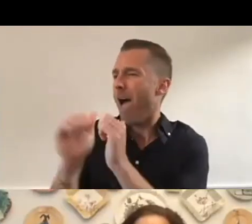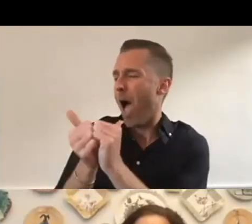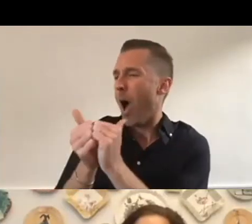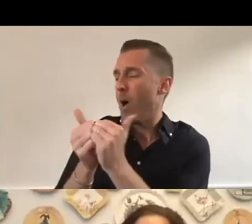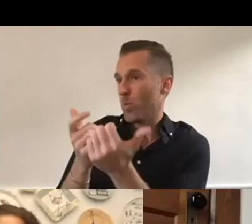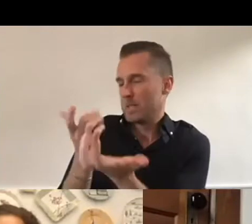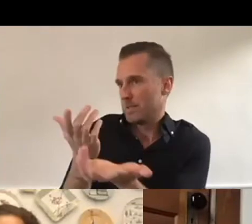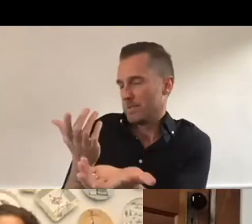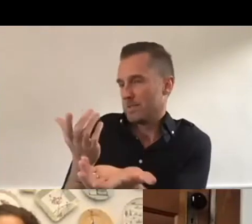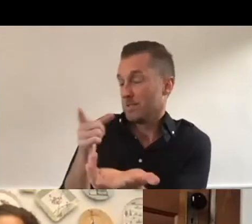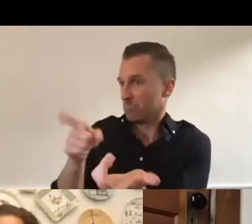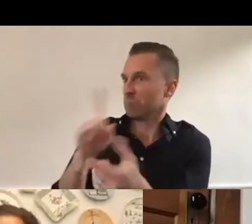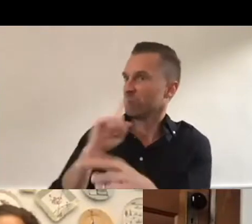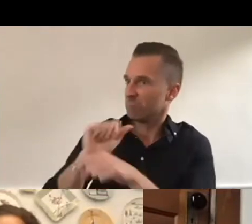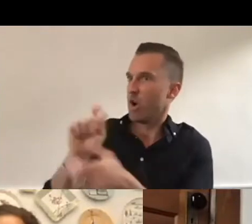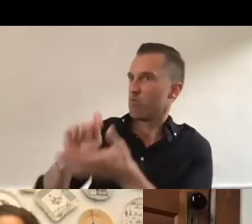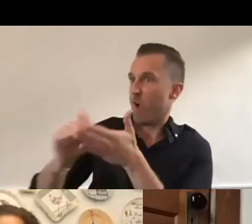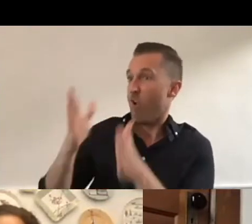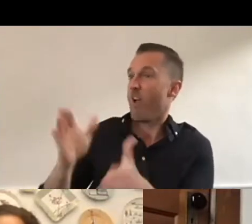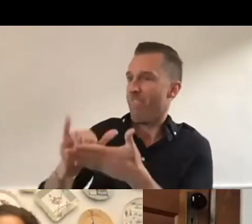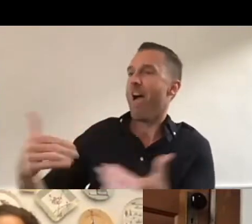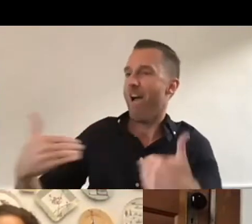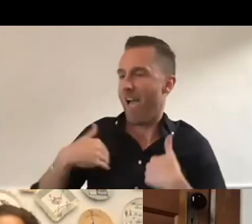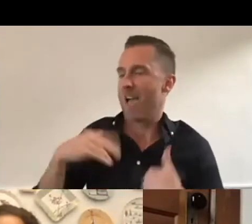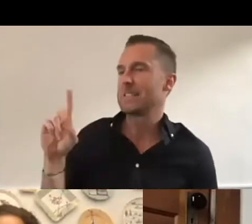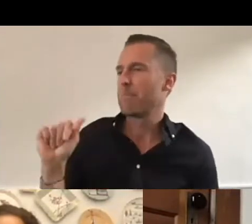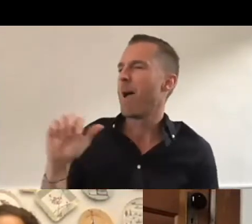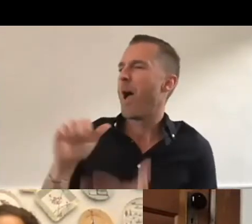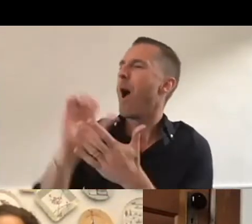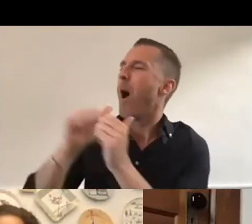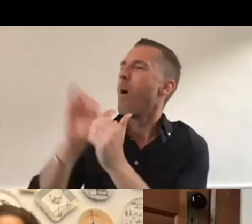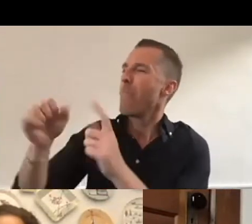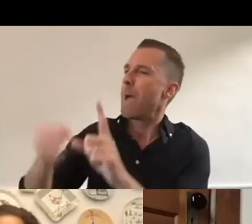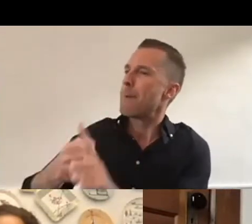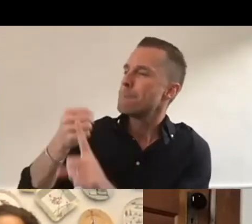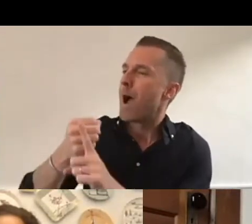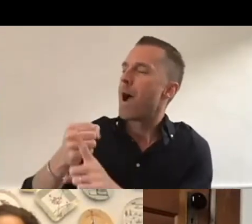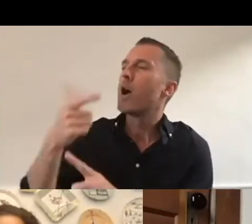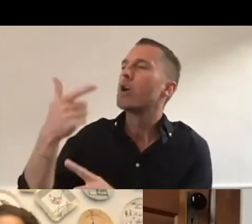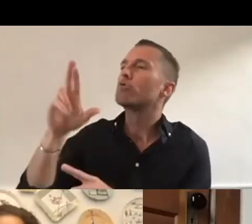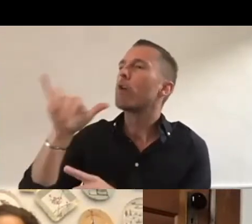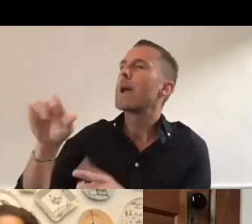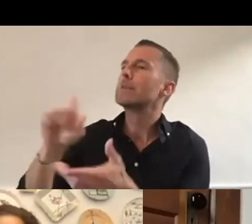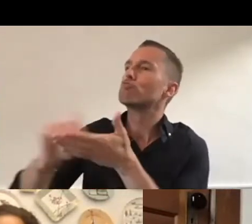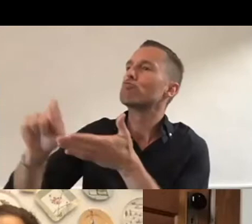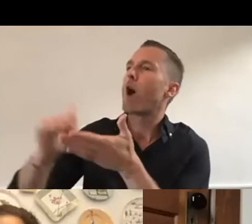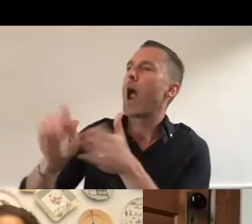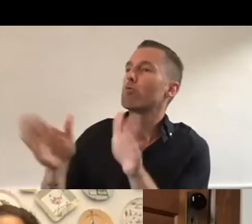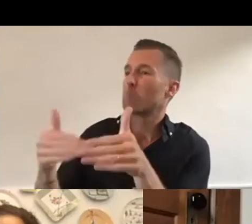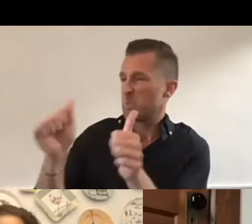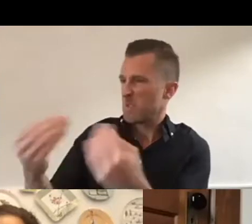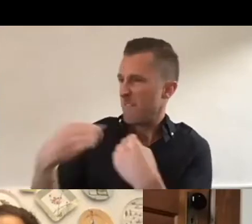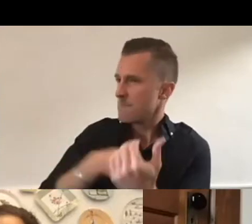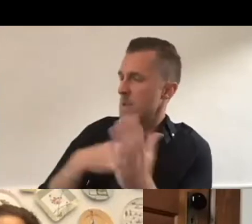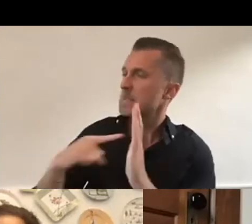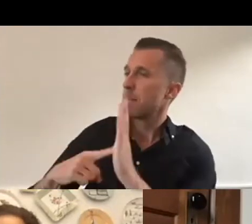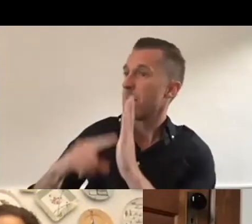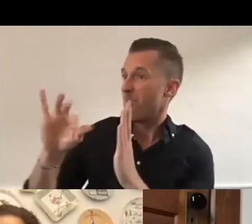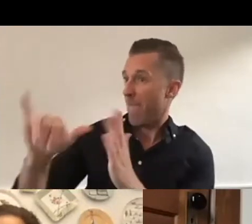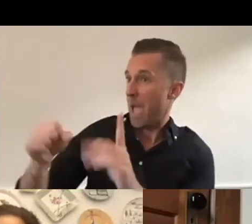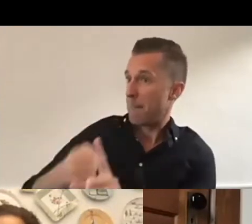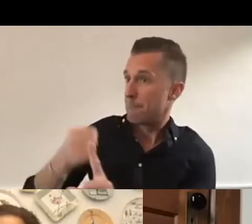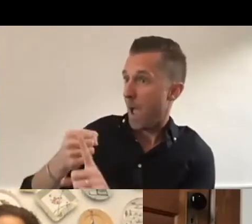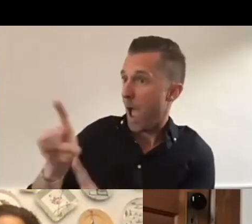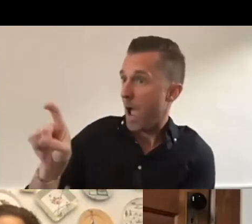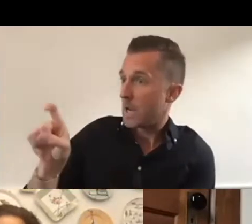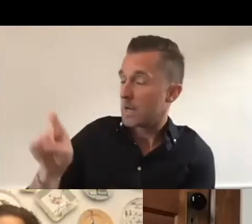are a writer who has a disability impacted the Grey's Anatomy writing room? Can you give us an example of that impact? Yeah,